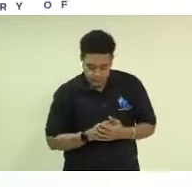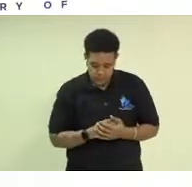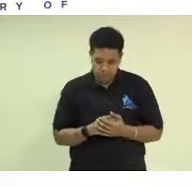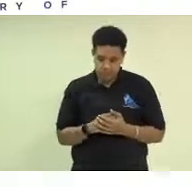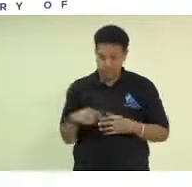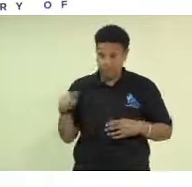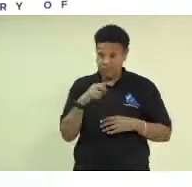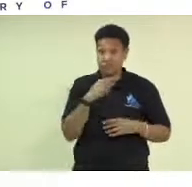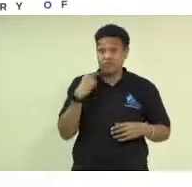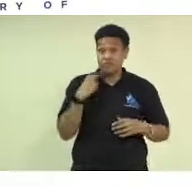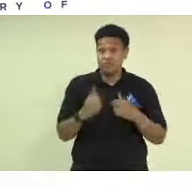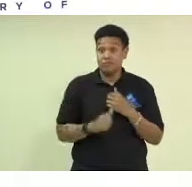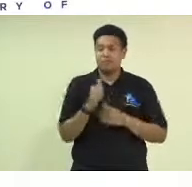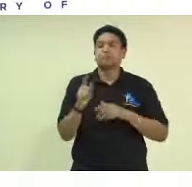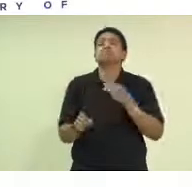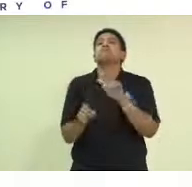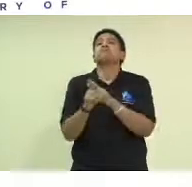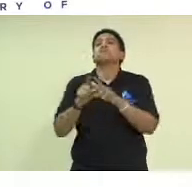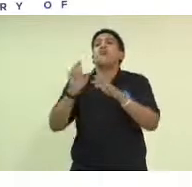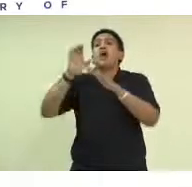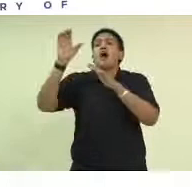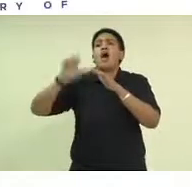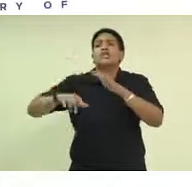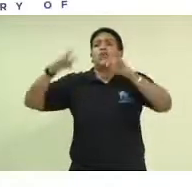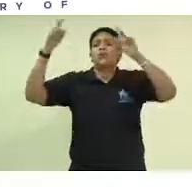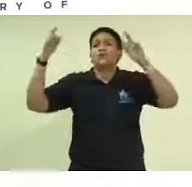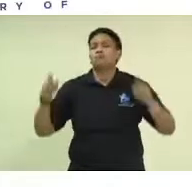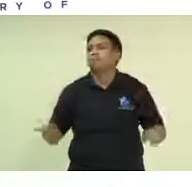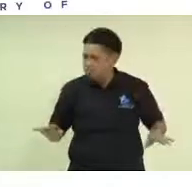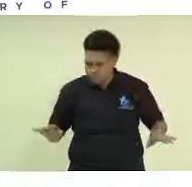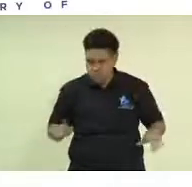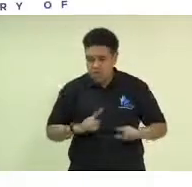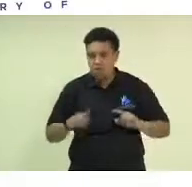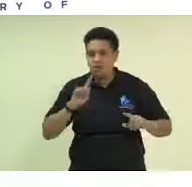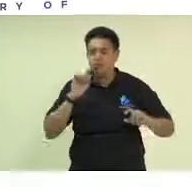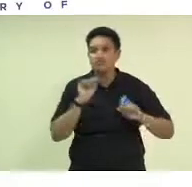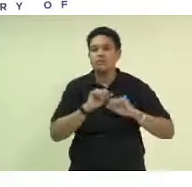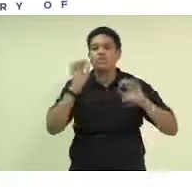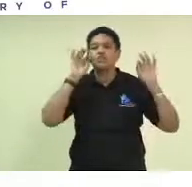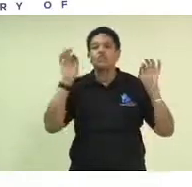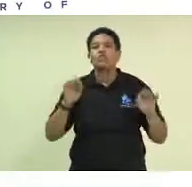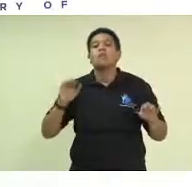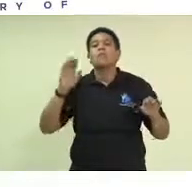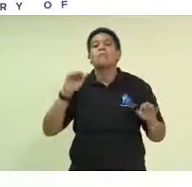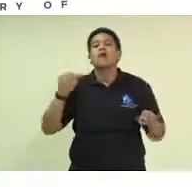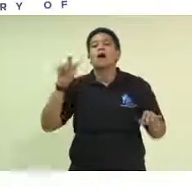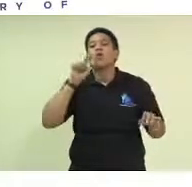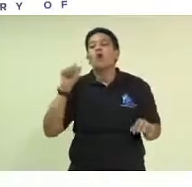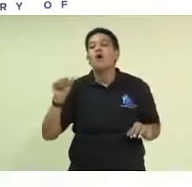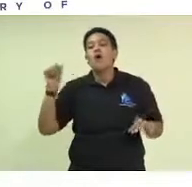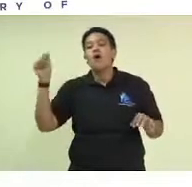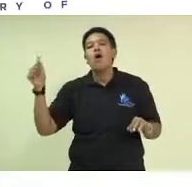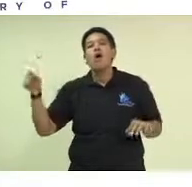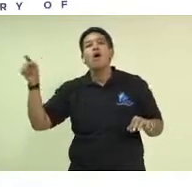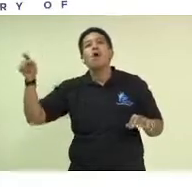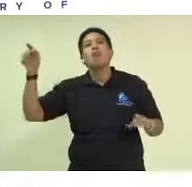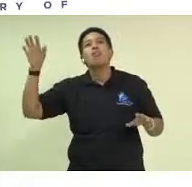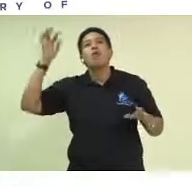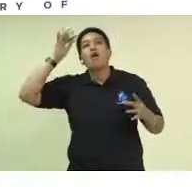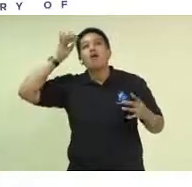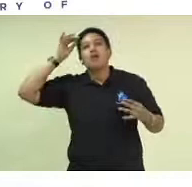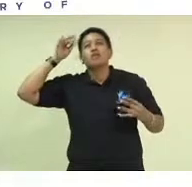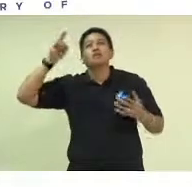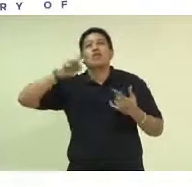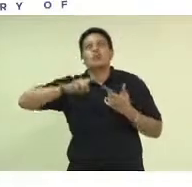with consequences, but are determined by other